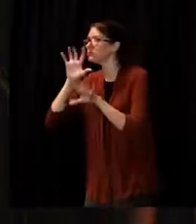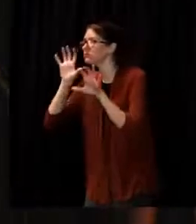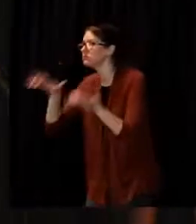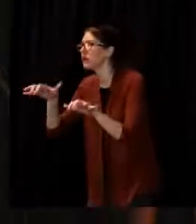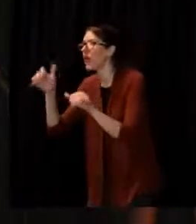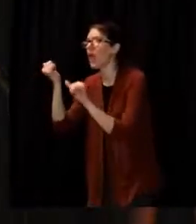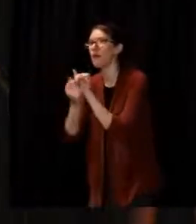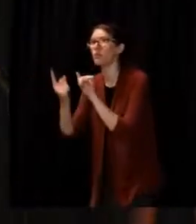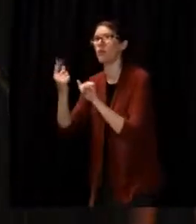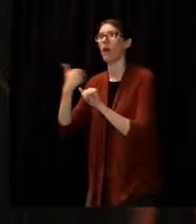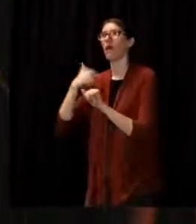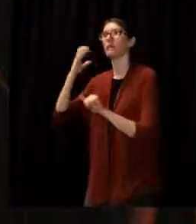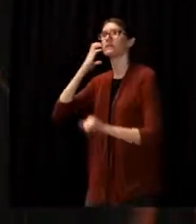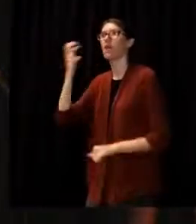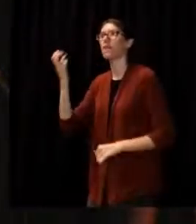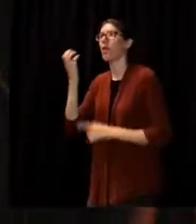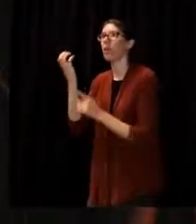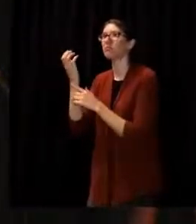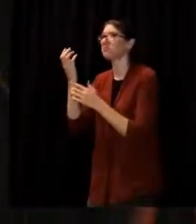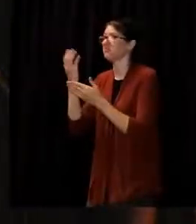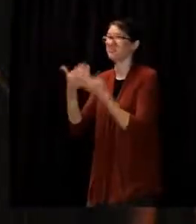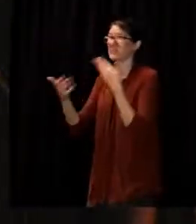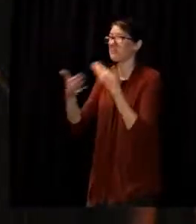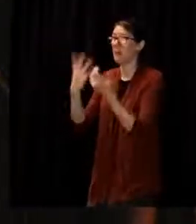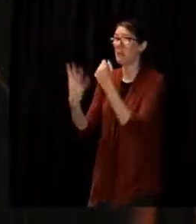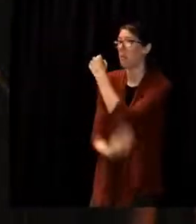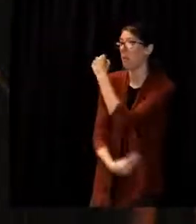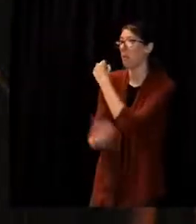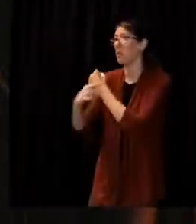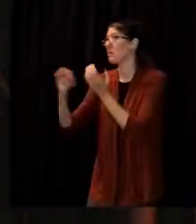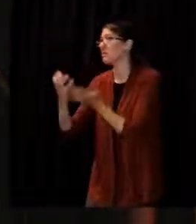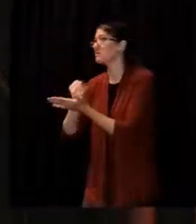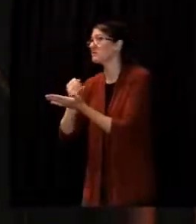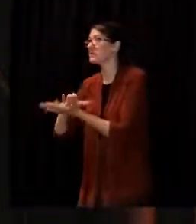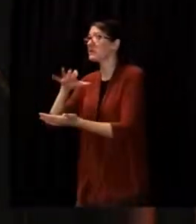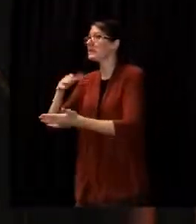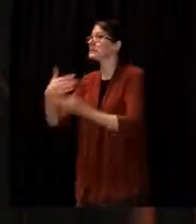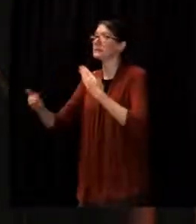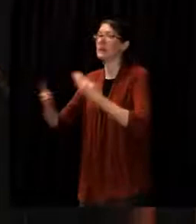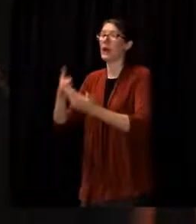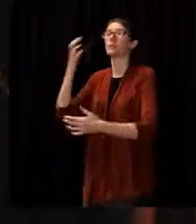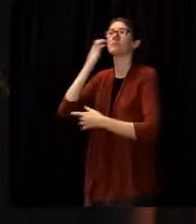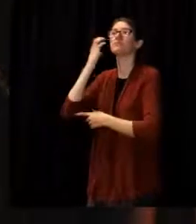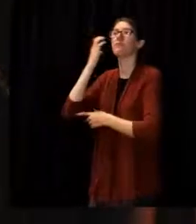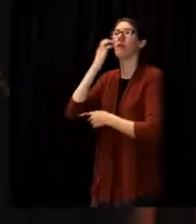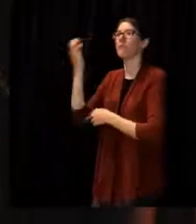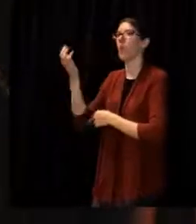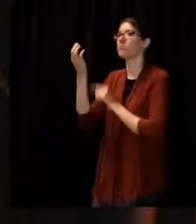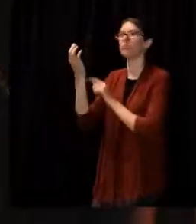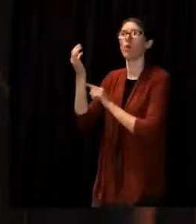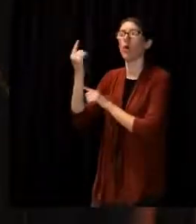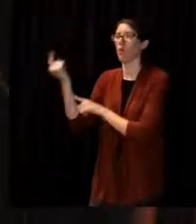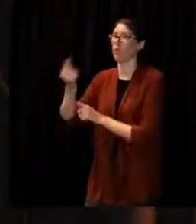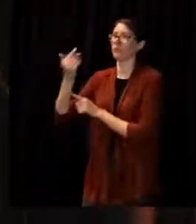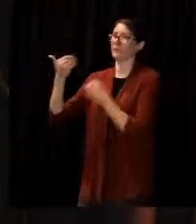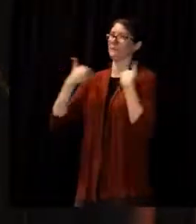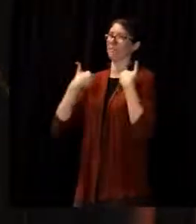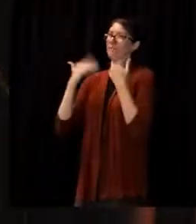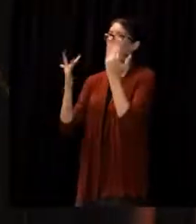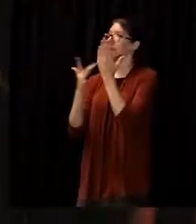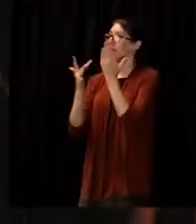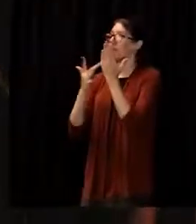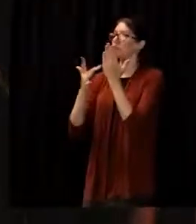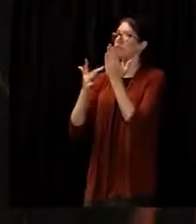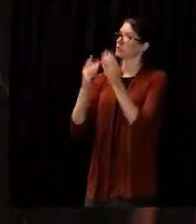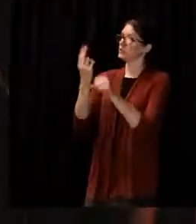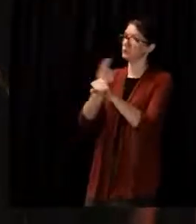Doesn't matter how poor they are. Every single person has a cell phone. Technology is out there and is being used. So the question